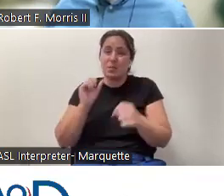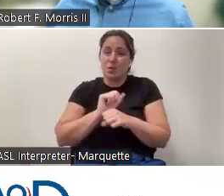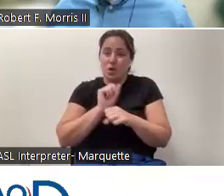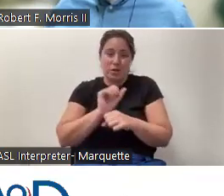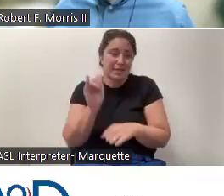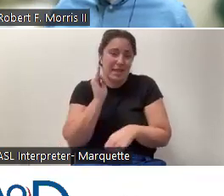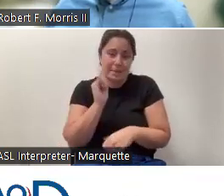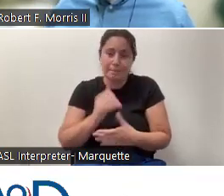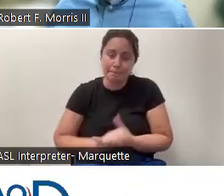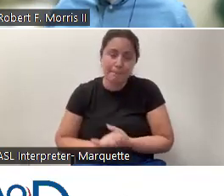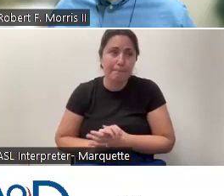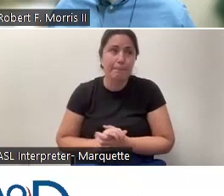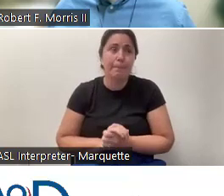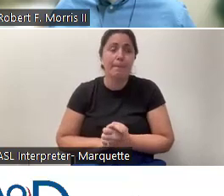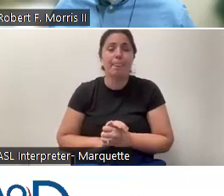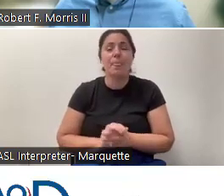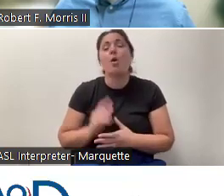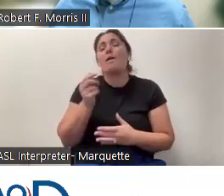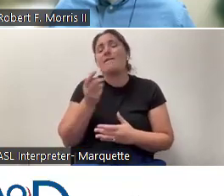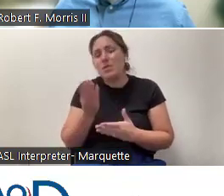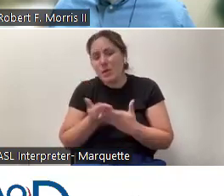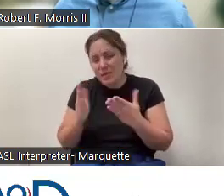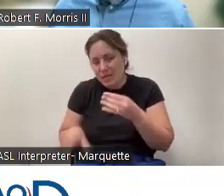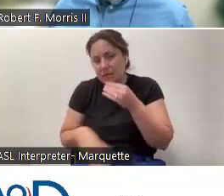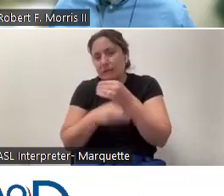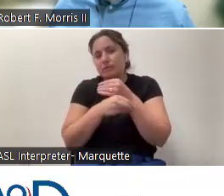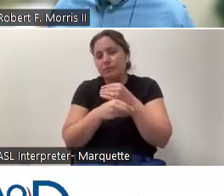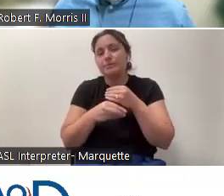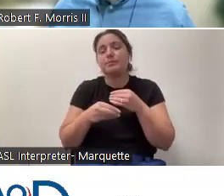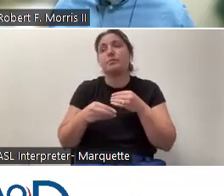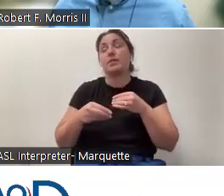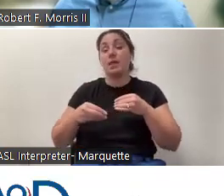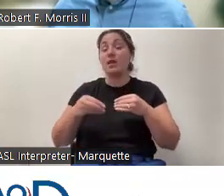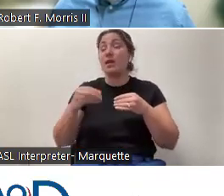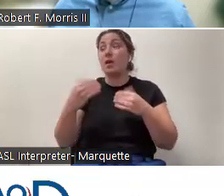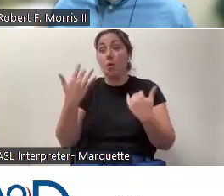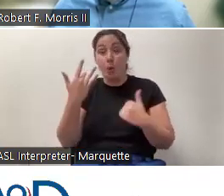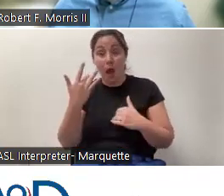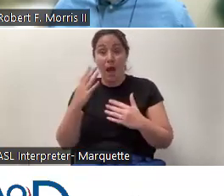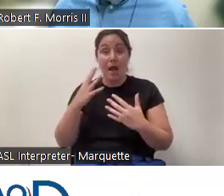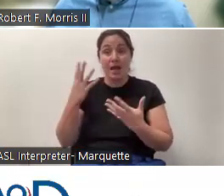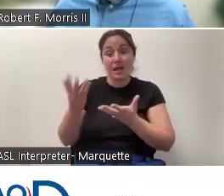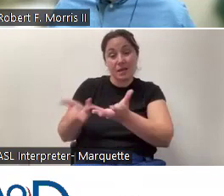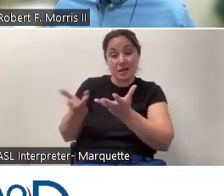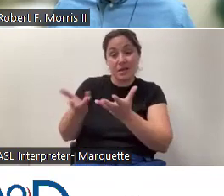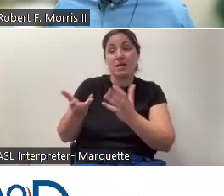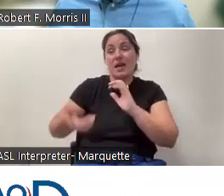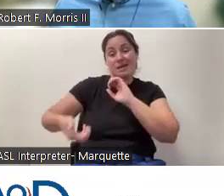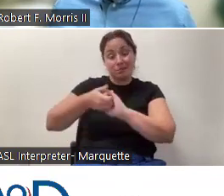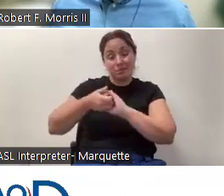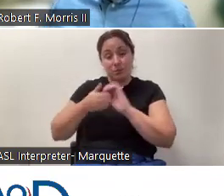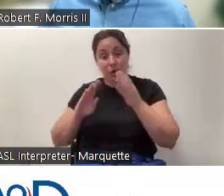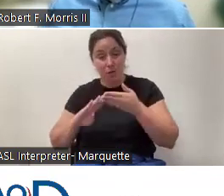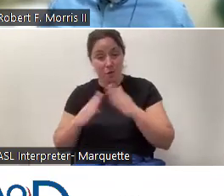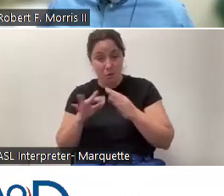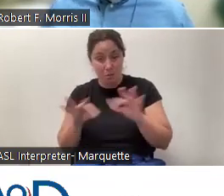similar. I did want to just say a few things about the importance of that community outreach and working with your community partners. Some